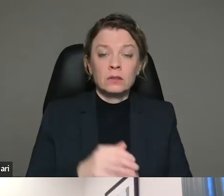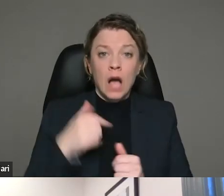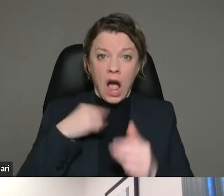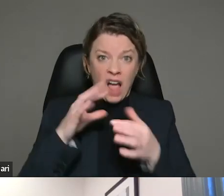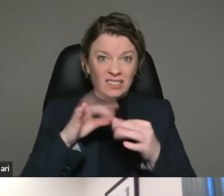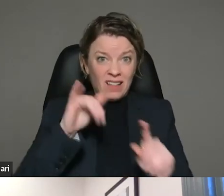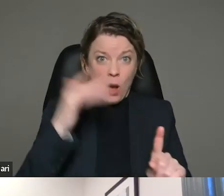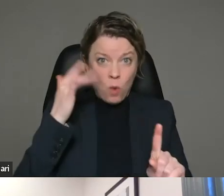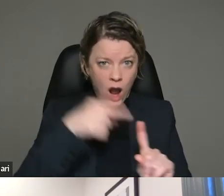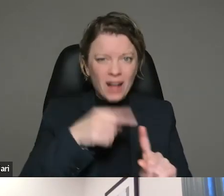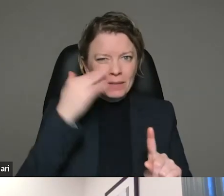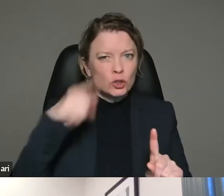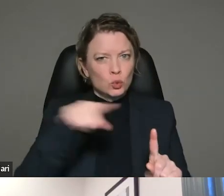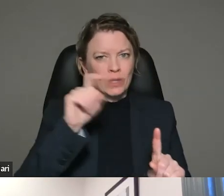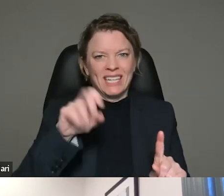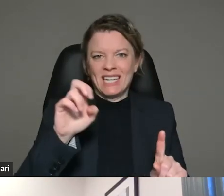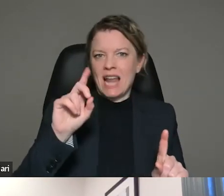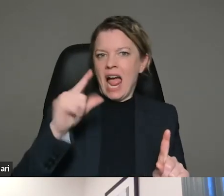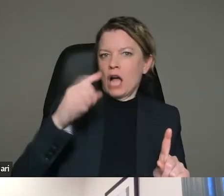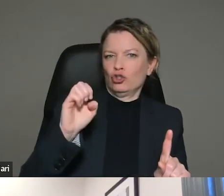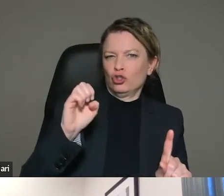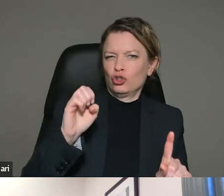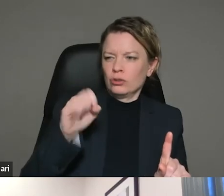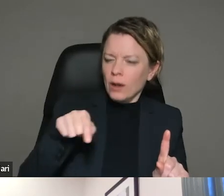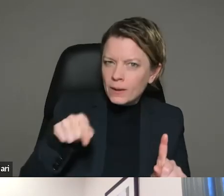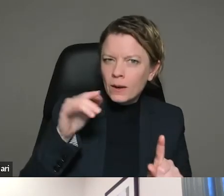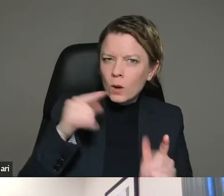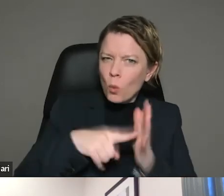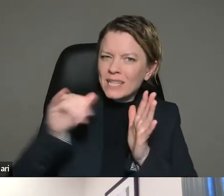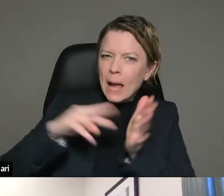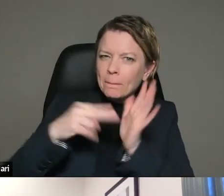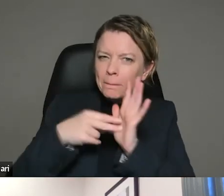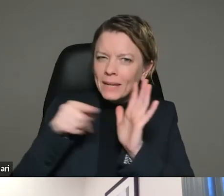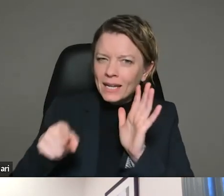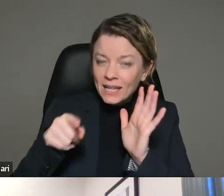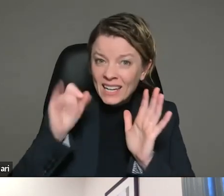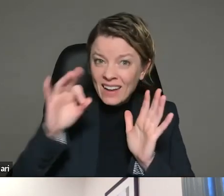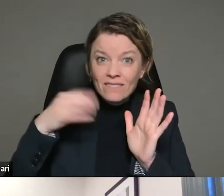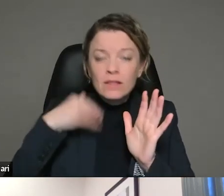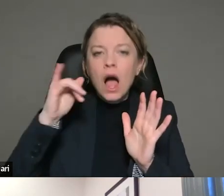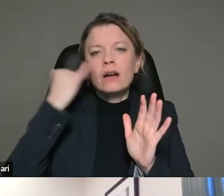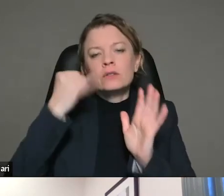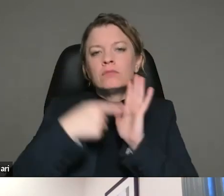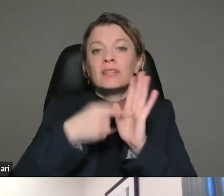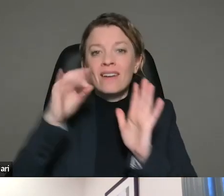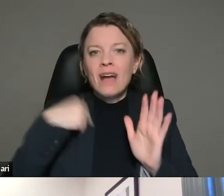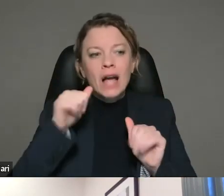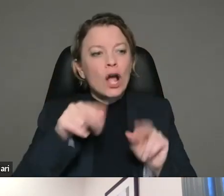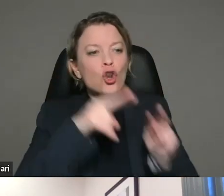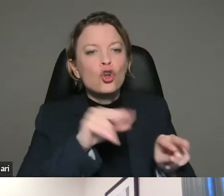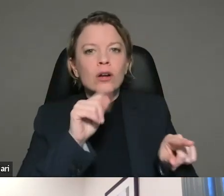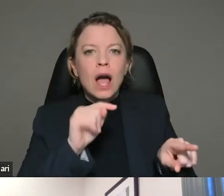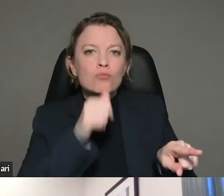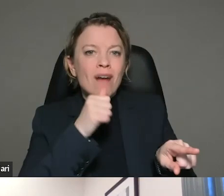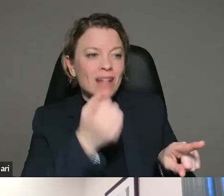you need an edge. And what does that mean, right? Like if I can look at a privately held company, or Monica can look at a publicly held